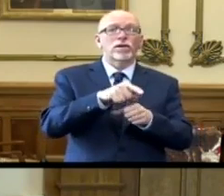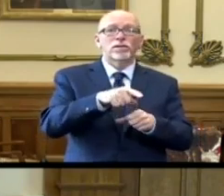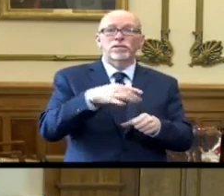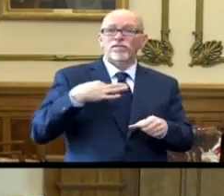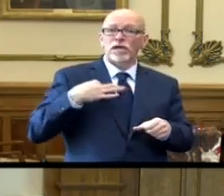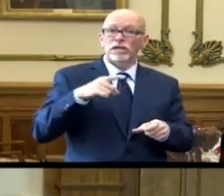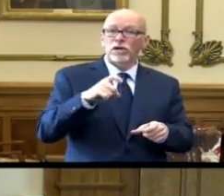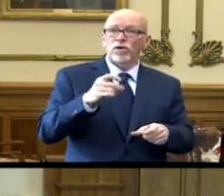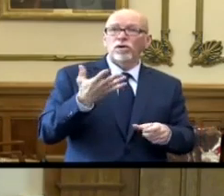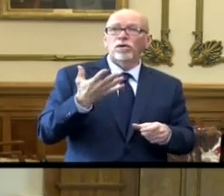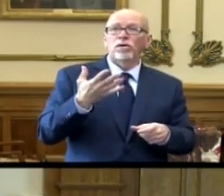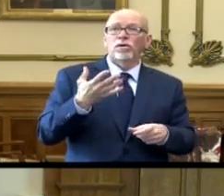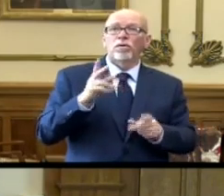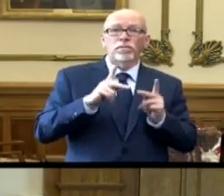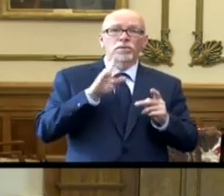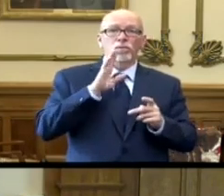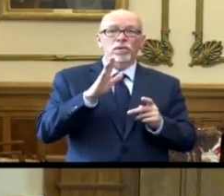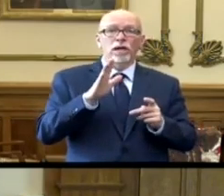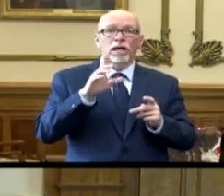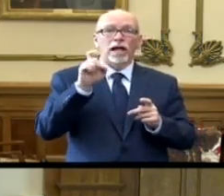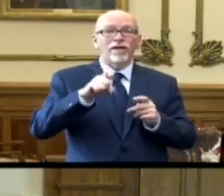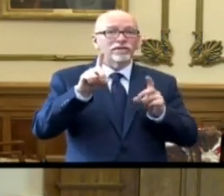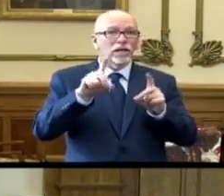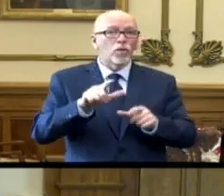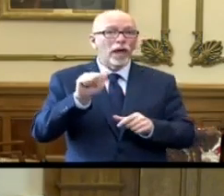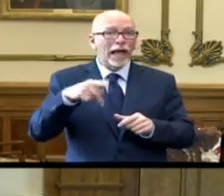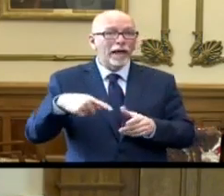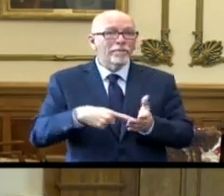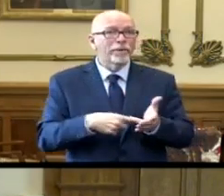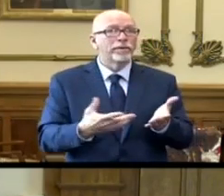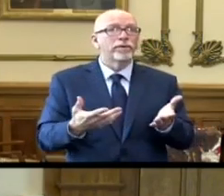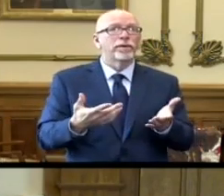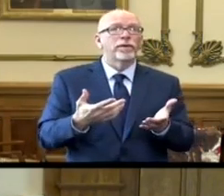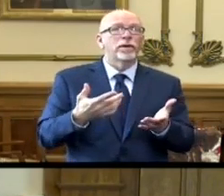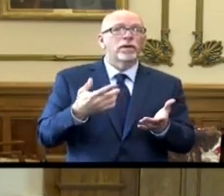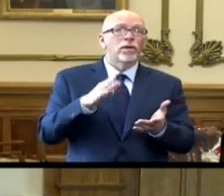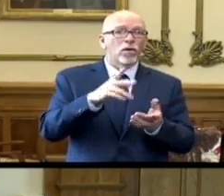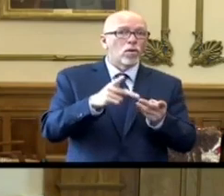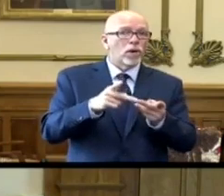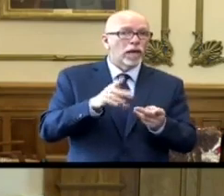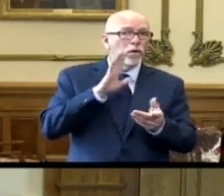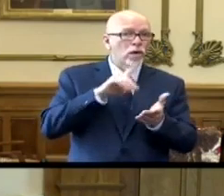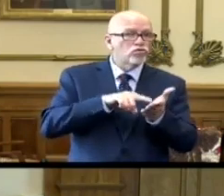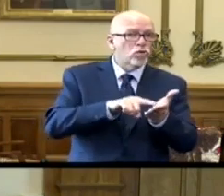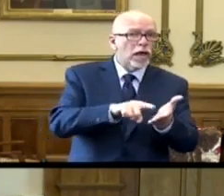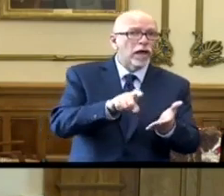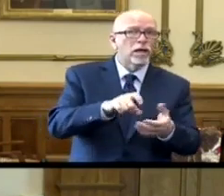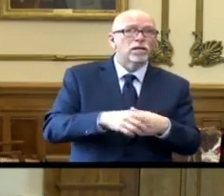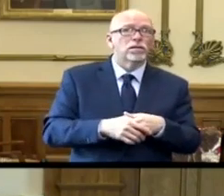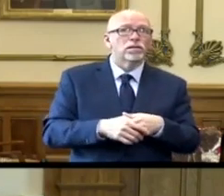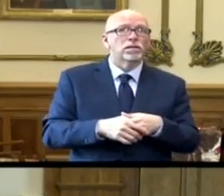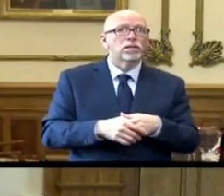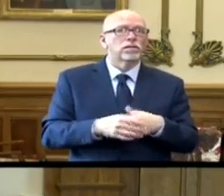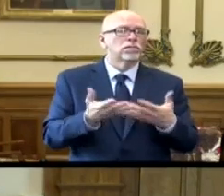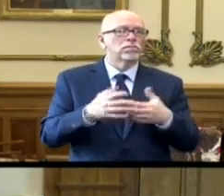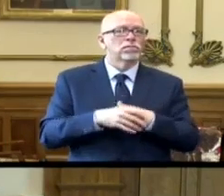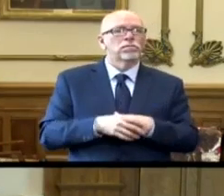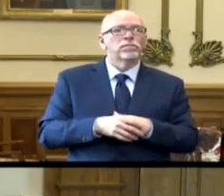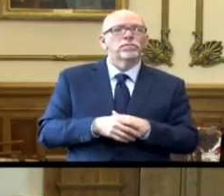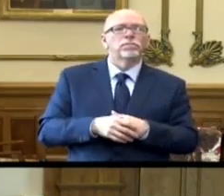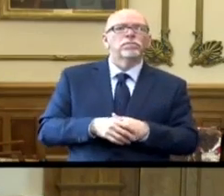voluntary? Are people going to have to download an app? Are people's locations going to be tracked? Thank you.